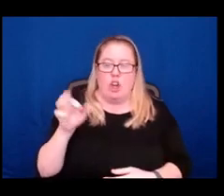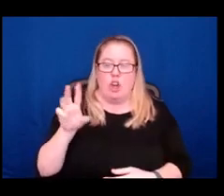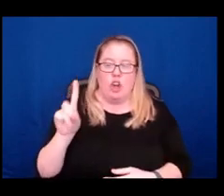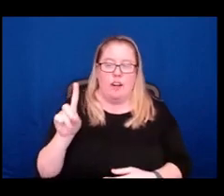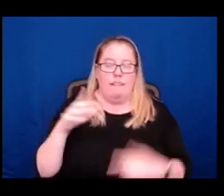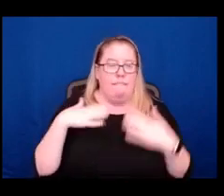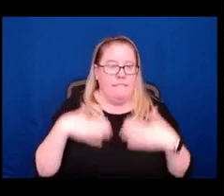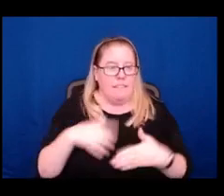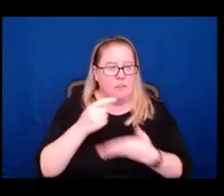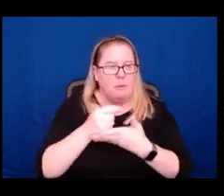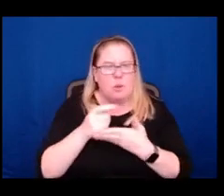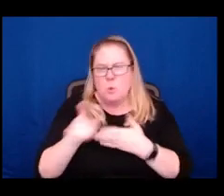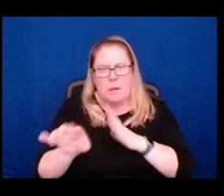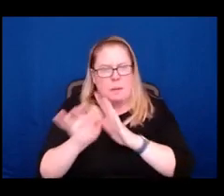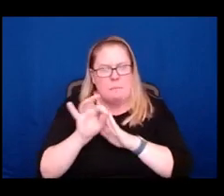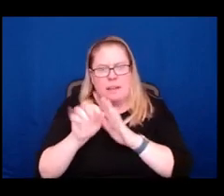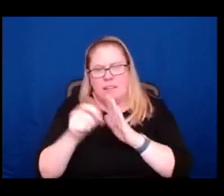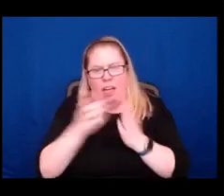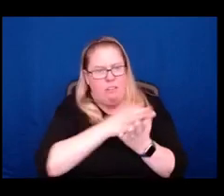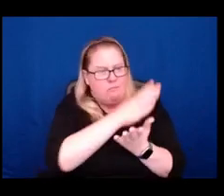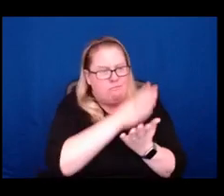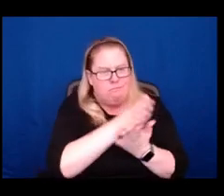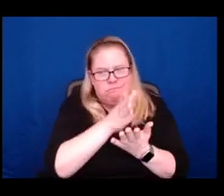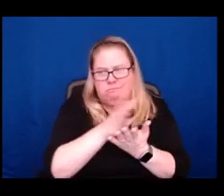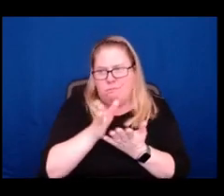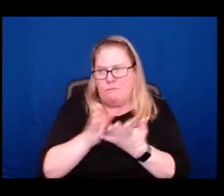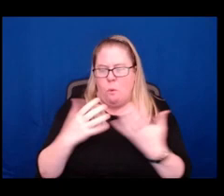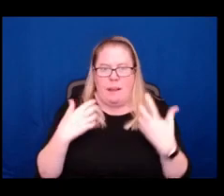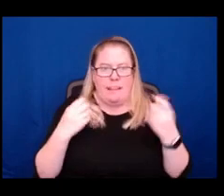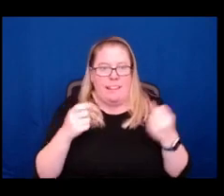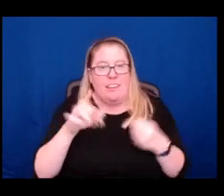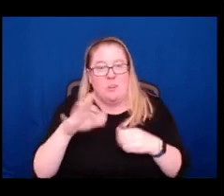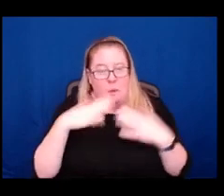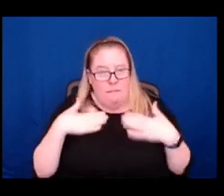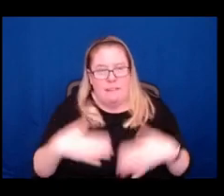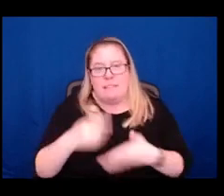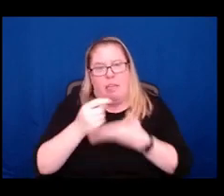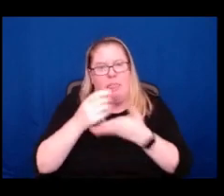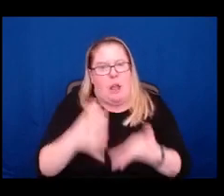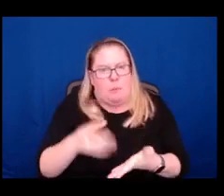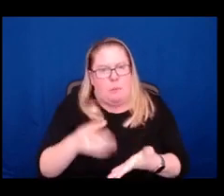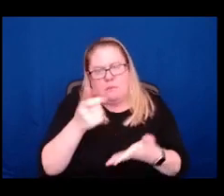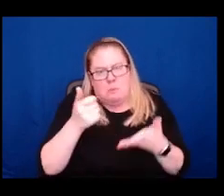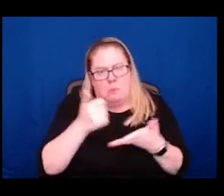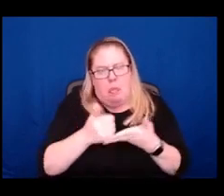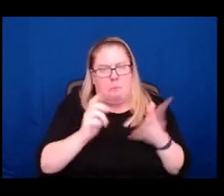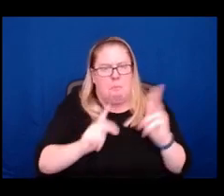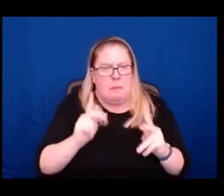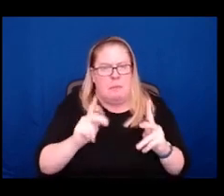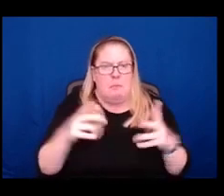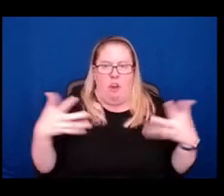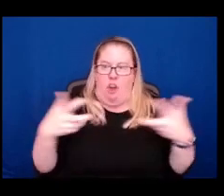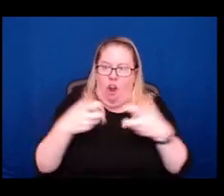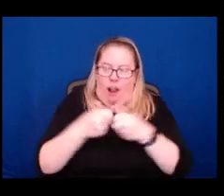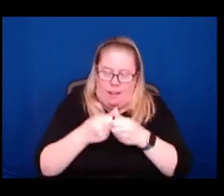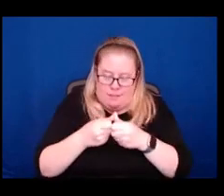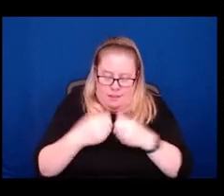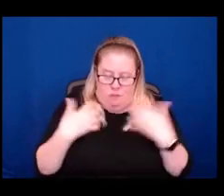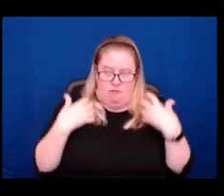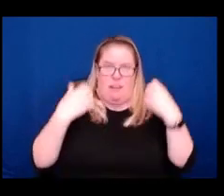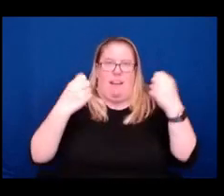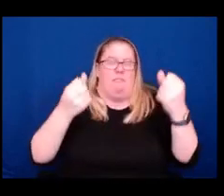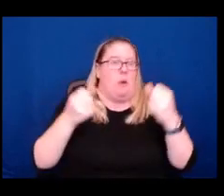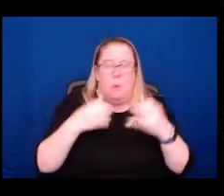chosen to go into a number of spaces to heal. I mean, you're a physical therapist, so you could be helping people get over car accidents and anything like that.